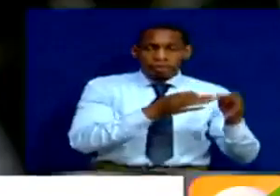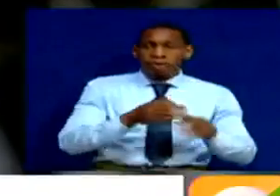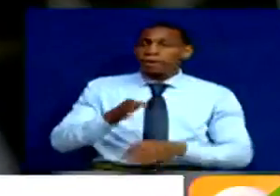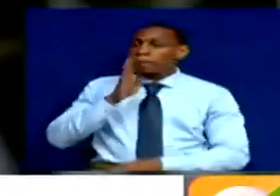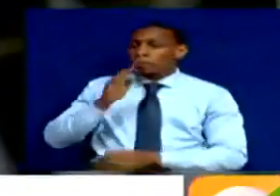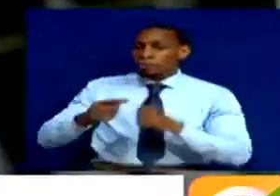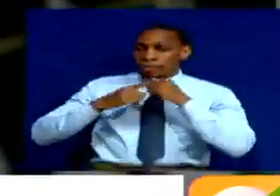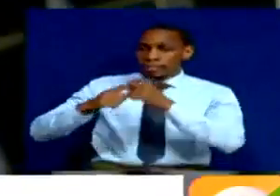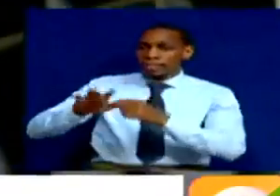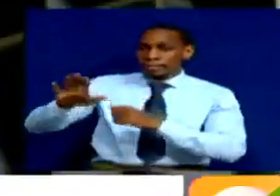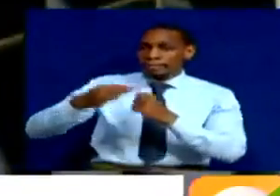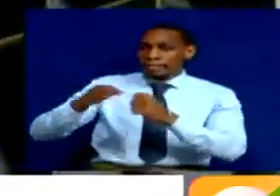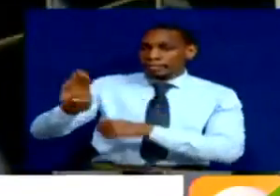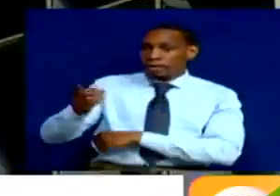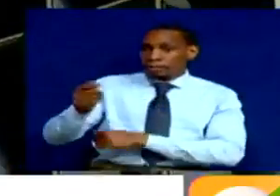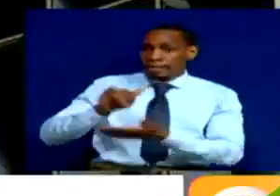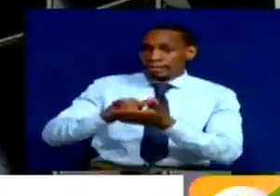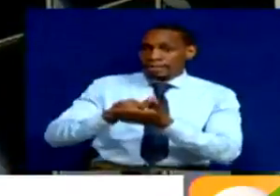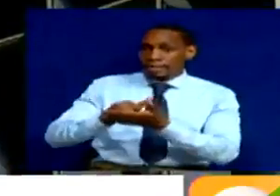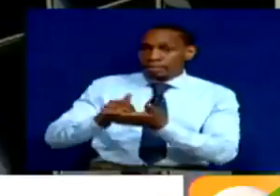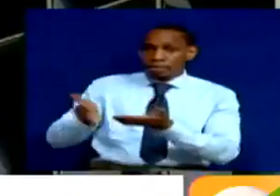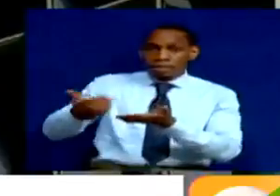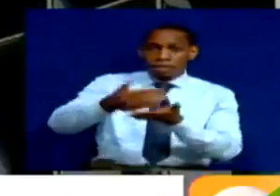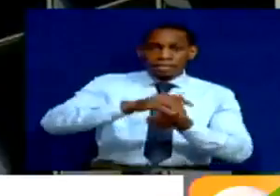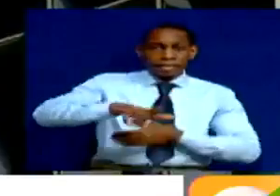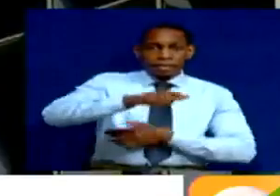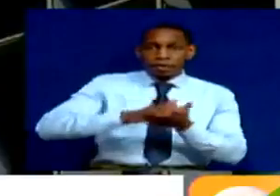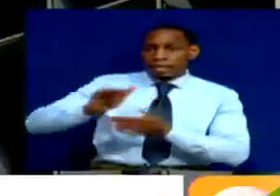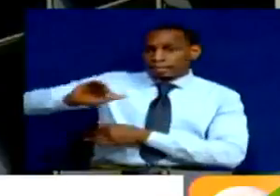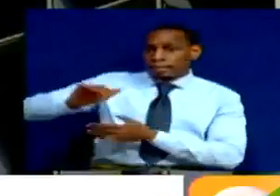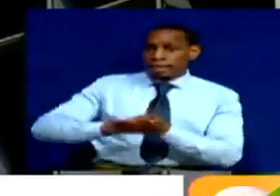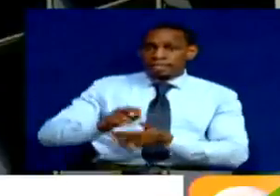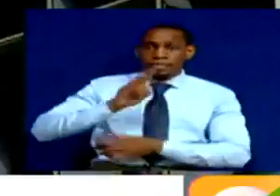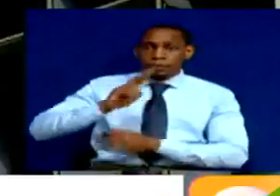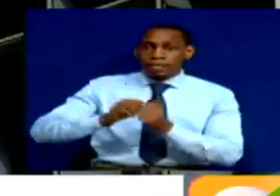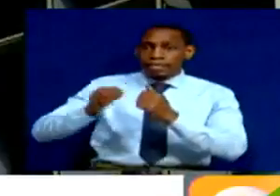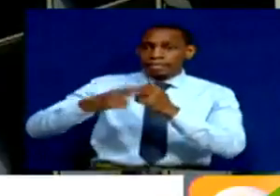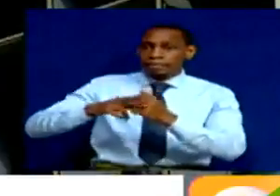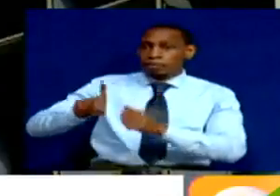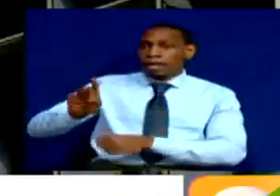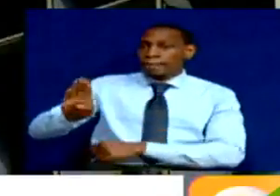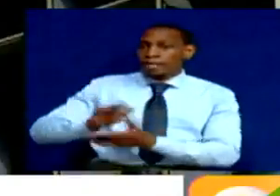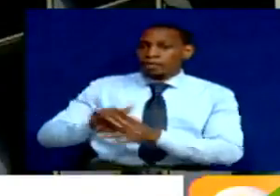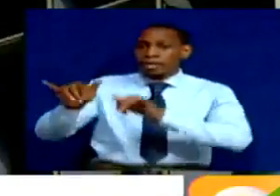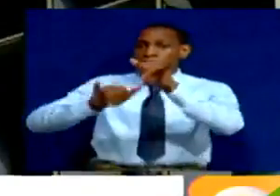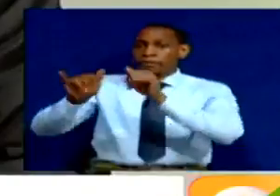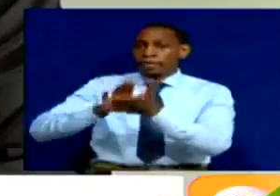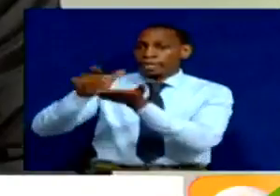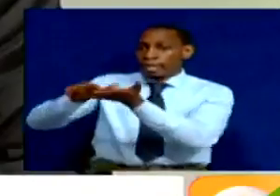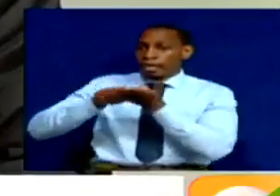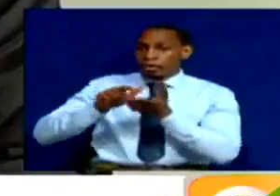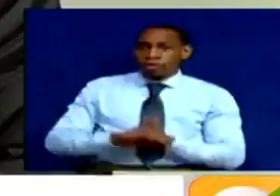to borrow 658 billion shillings, which will be sourced locally, and the remaining 271 billion shillings from foreign